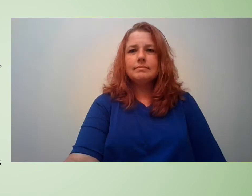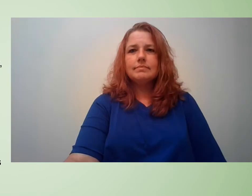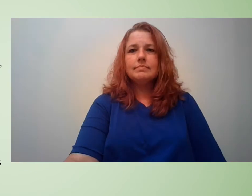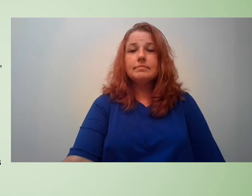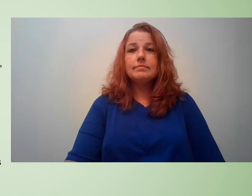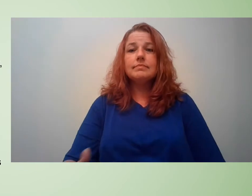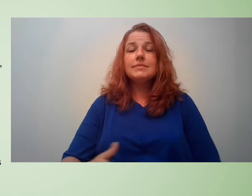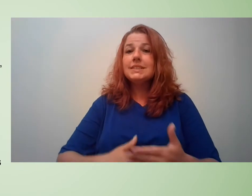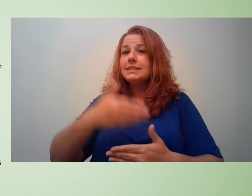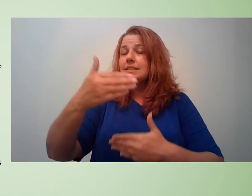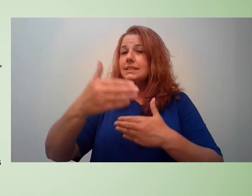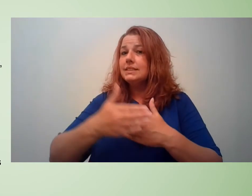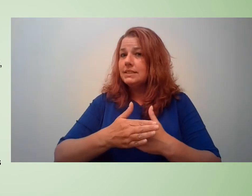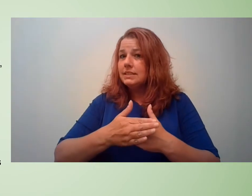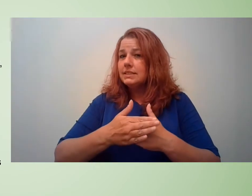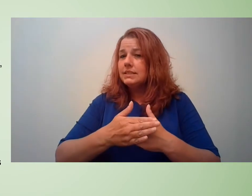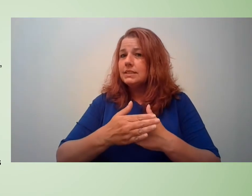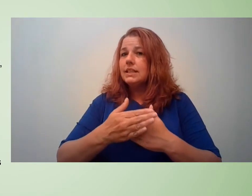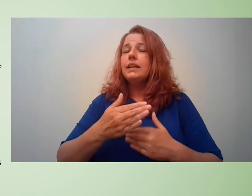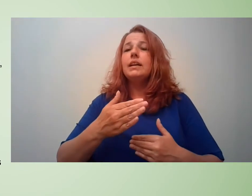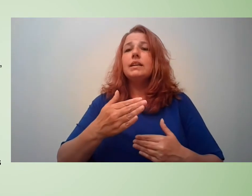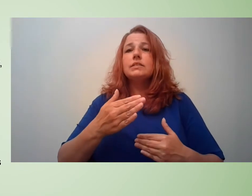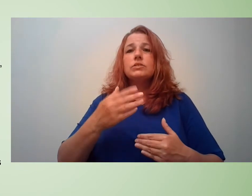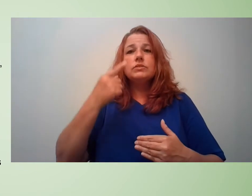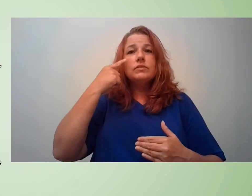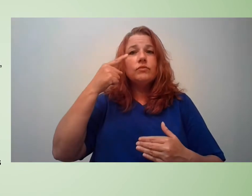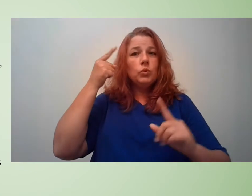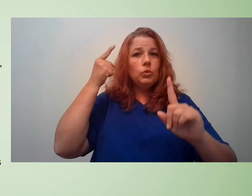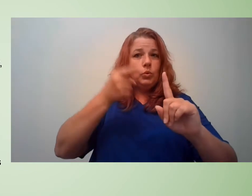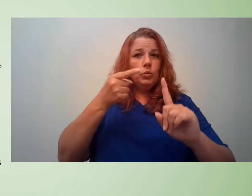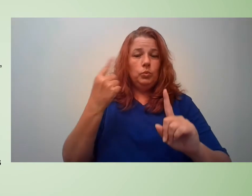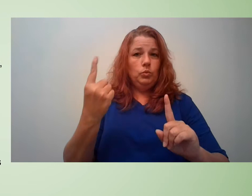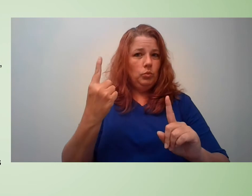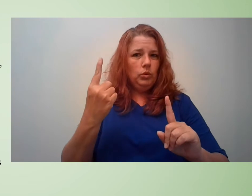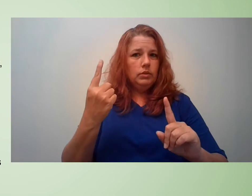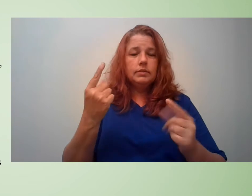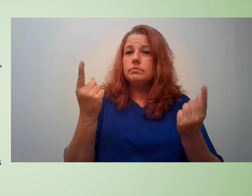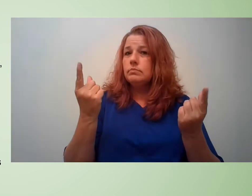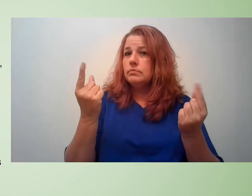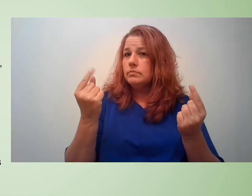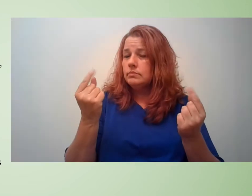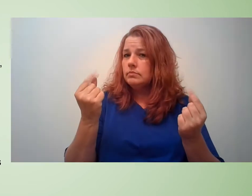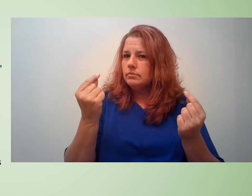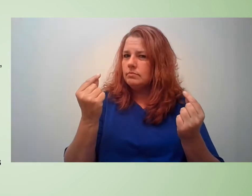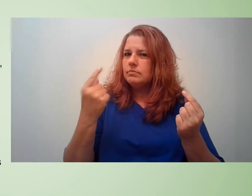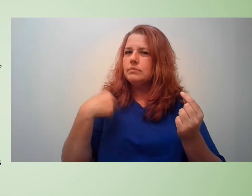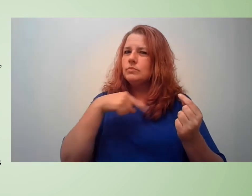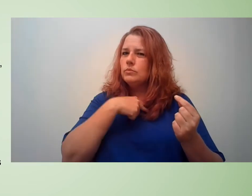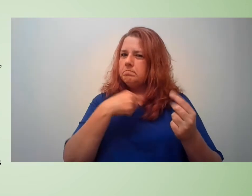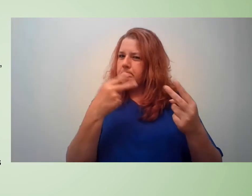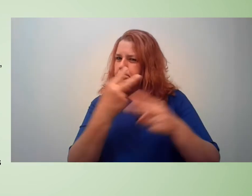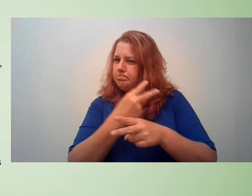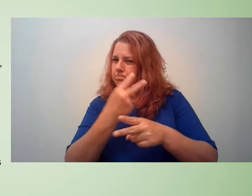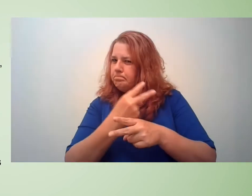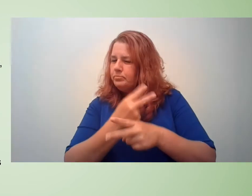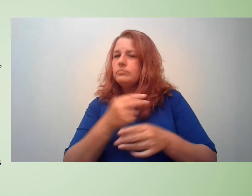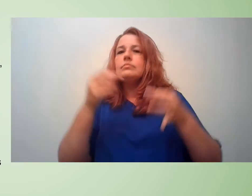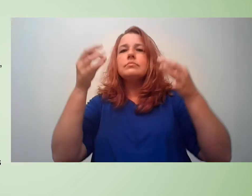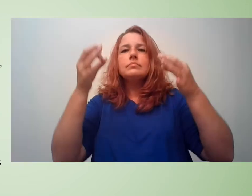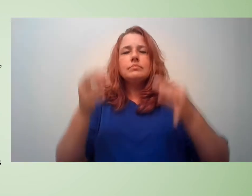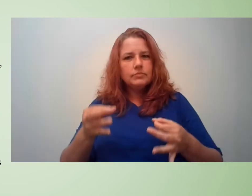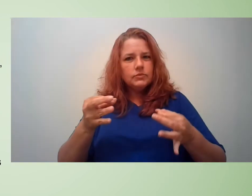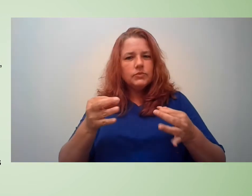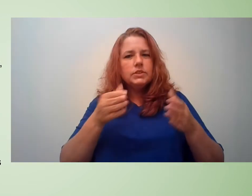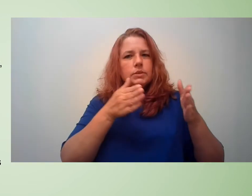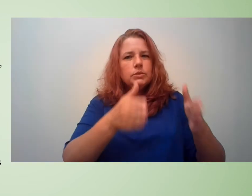As part of the SIP, we develop ways GSD can achieve the goal. For proposed goal number 1, we will do several